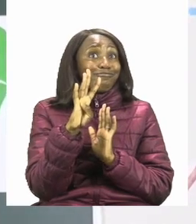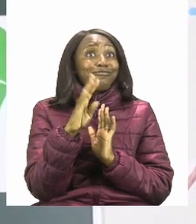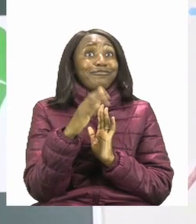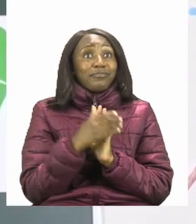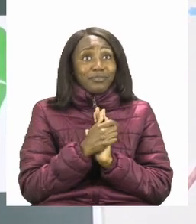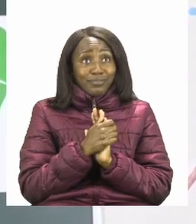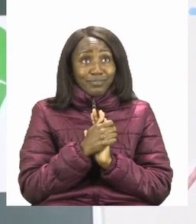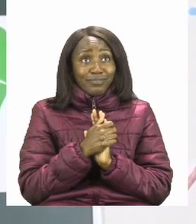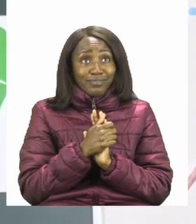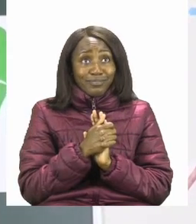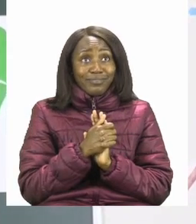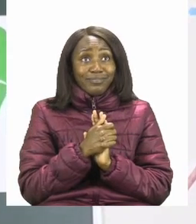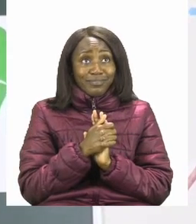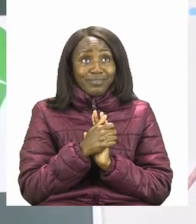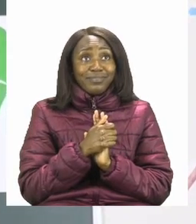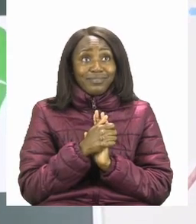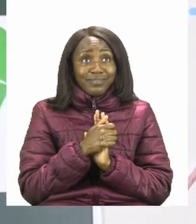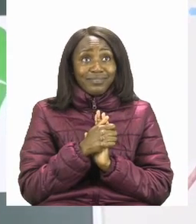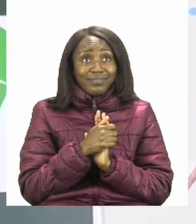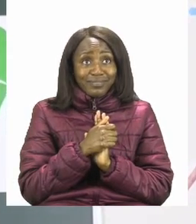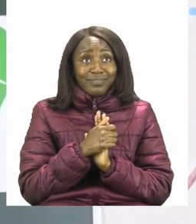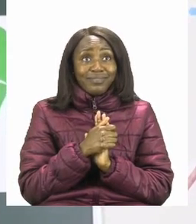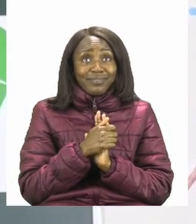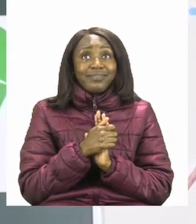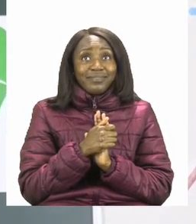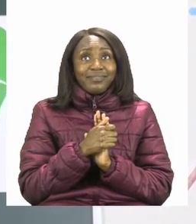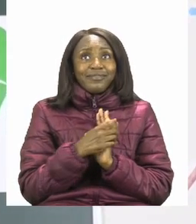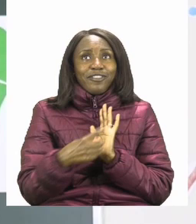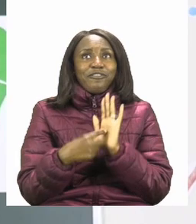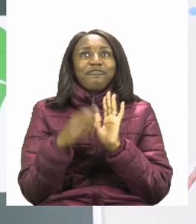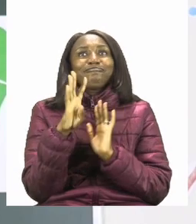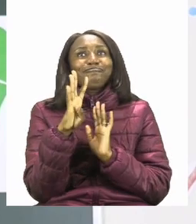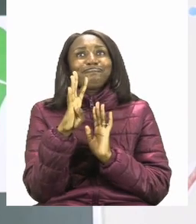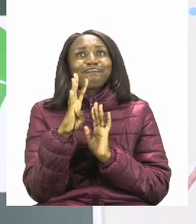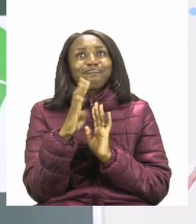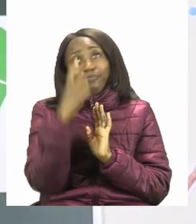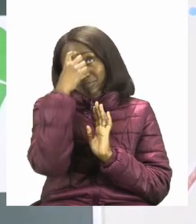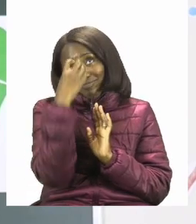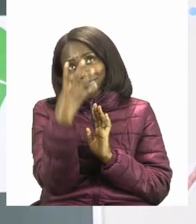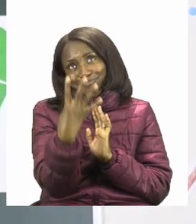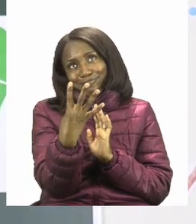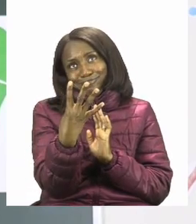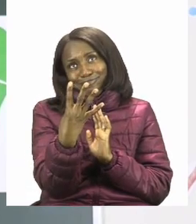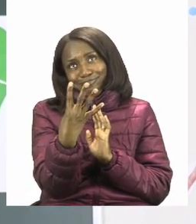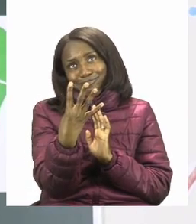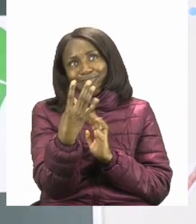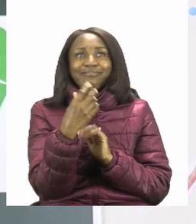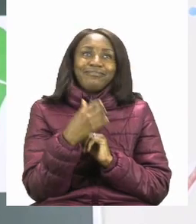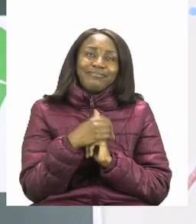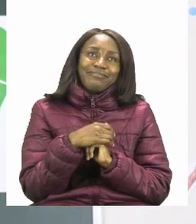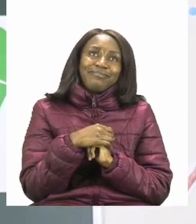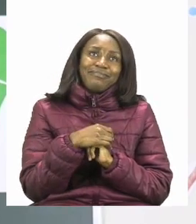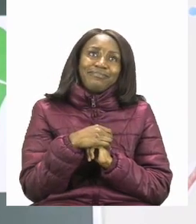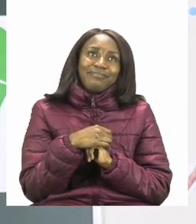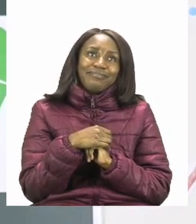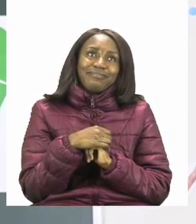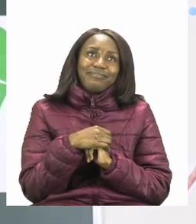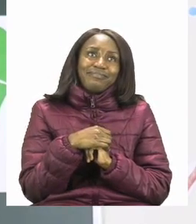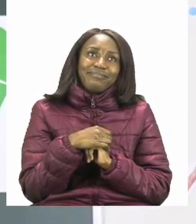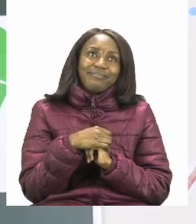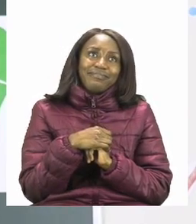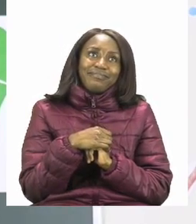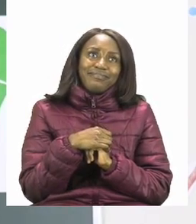time that we can see on our clock is 4 o'clock. So this is